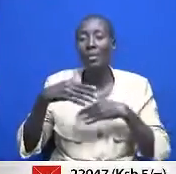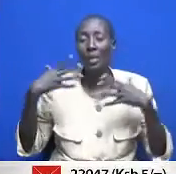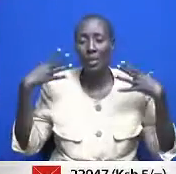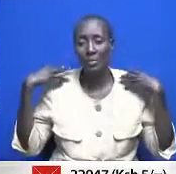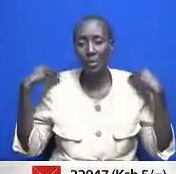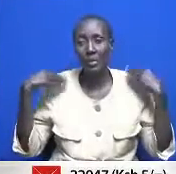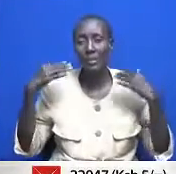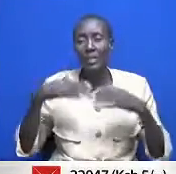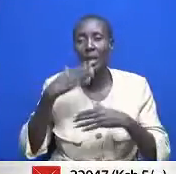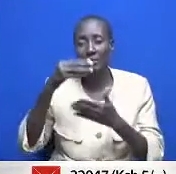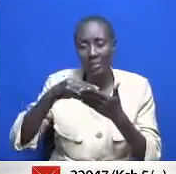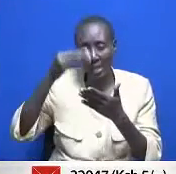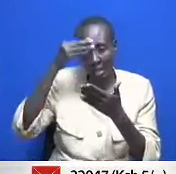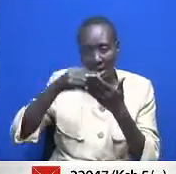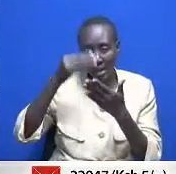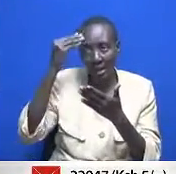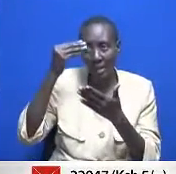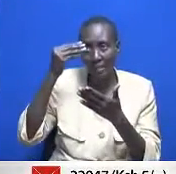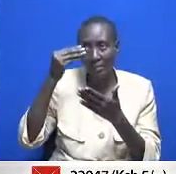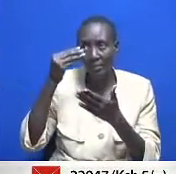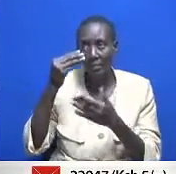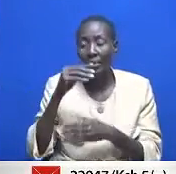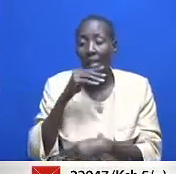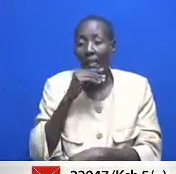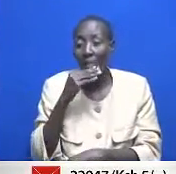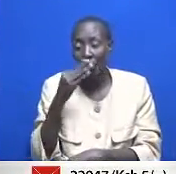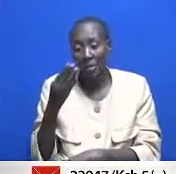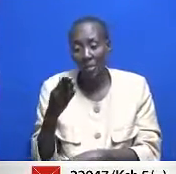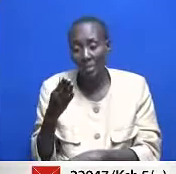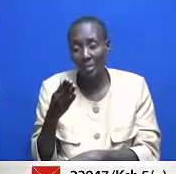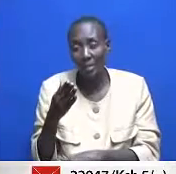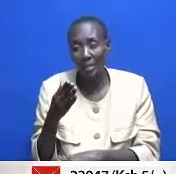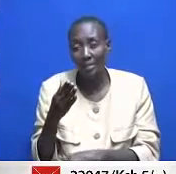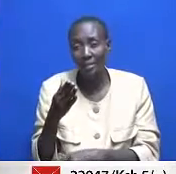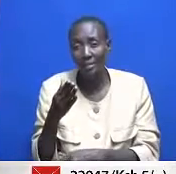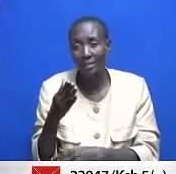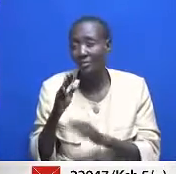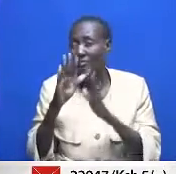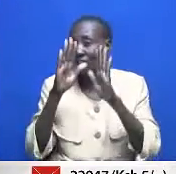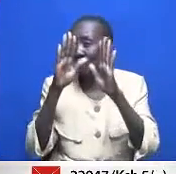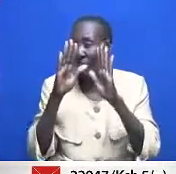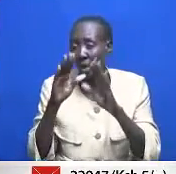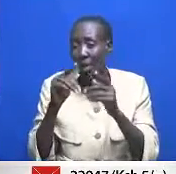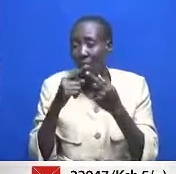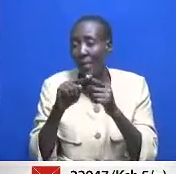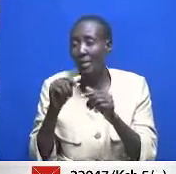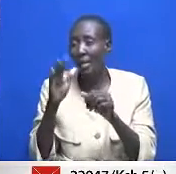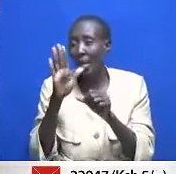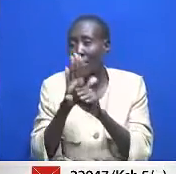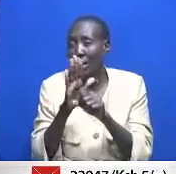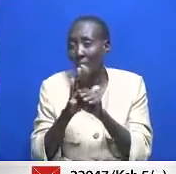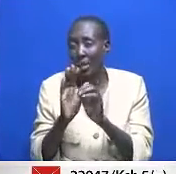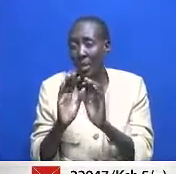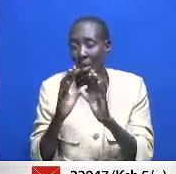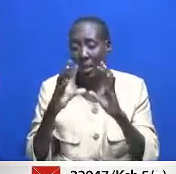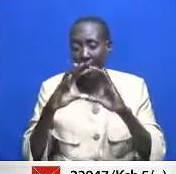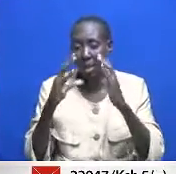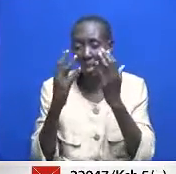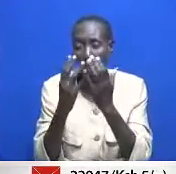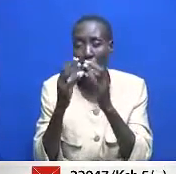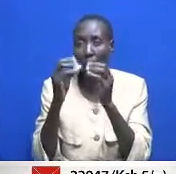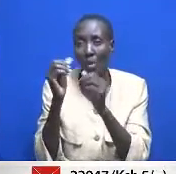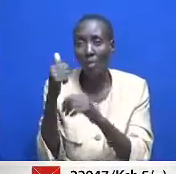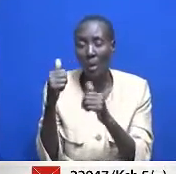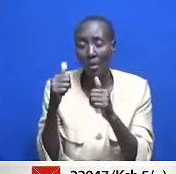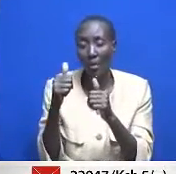za masomo. These boys have a lot of potential and a lot of them had never even held a basketball before we came here. So just giving them the